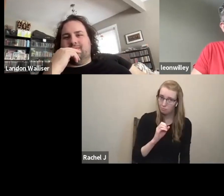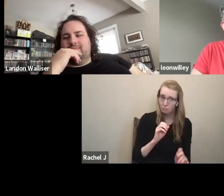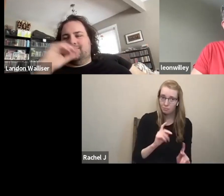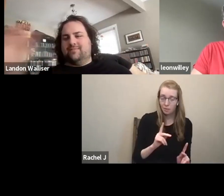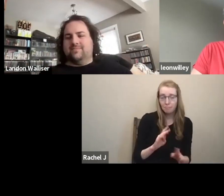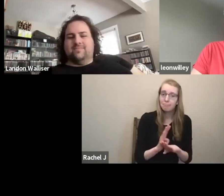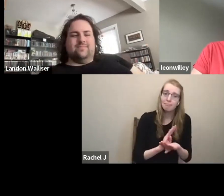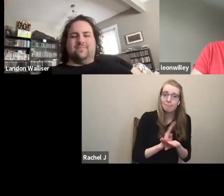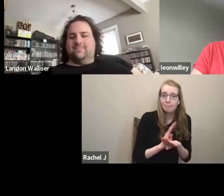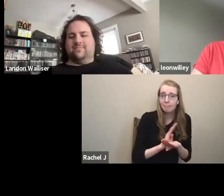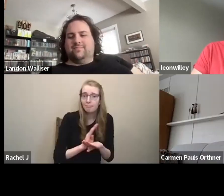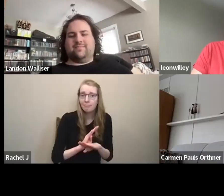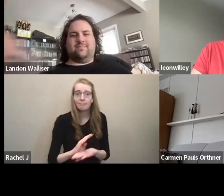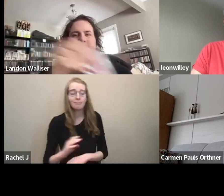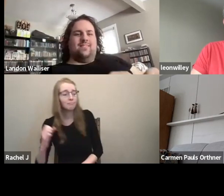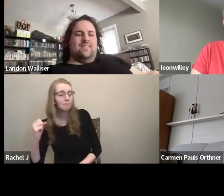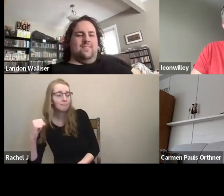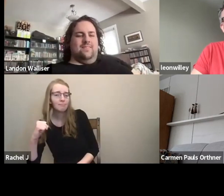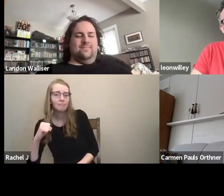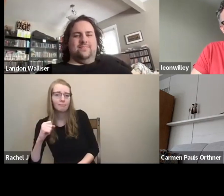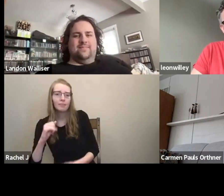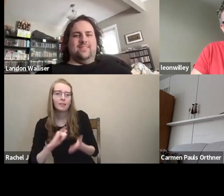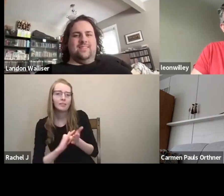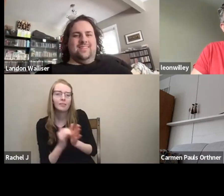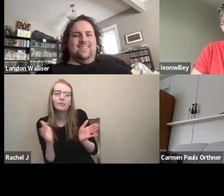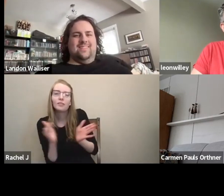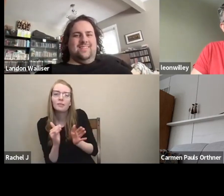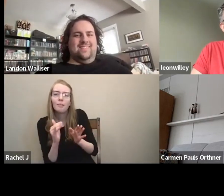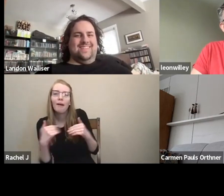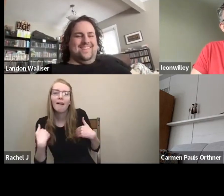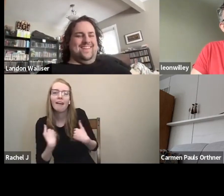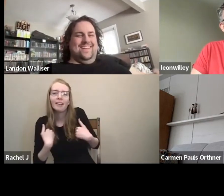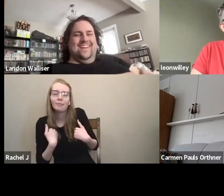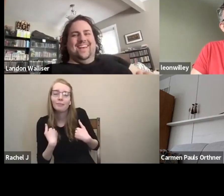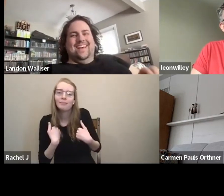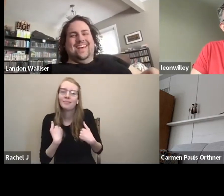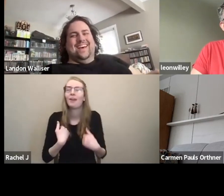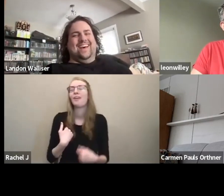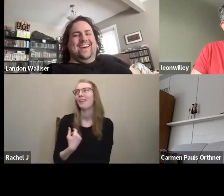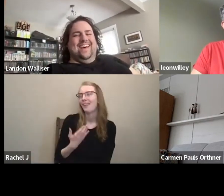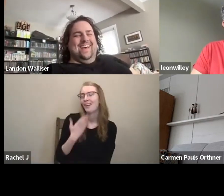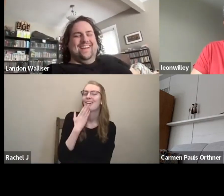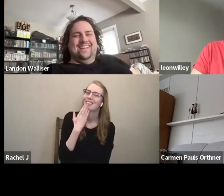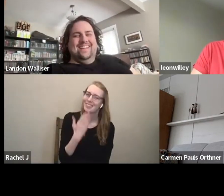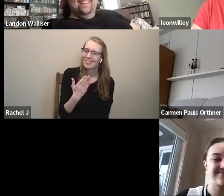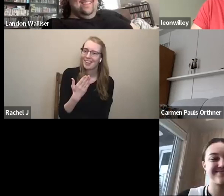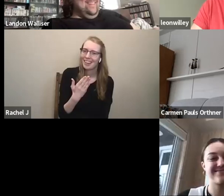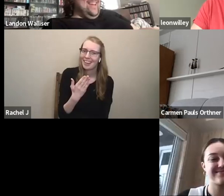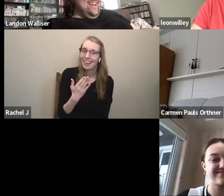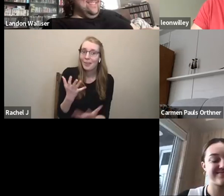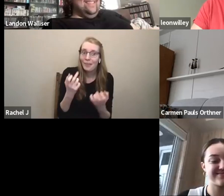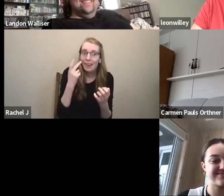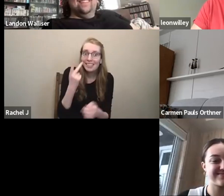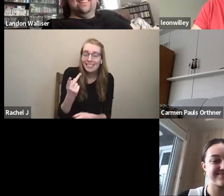Busy. Yeah. How's your small animal? She's so good. You want to see her? Come